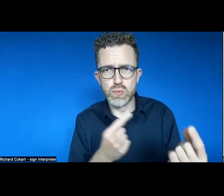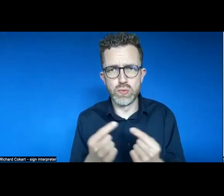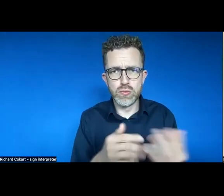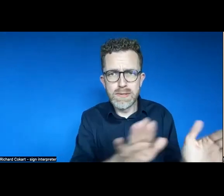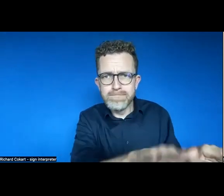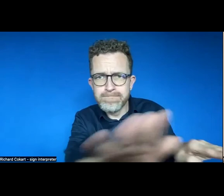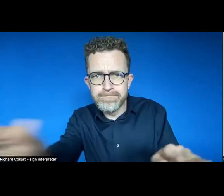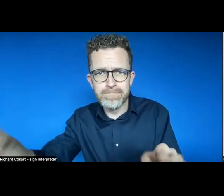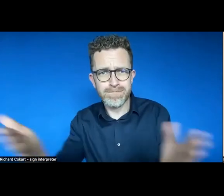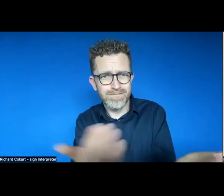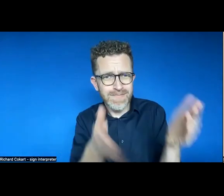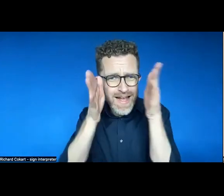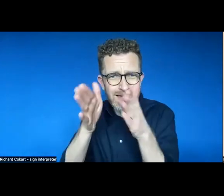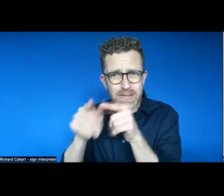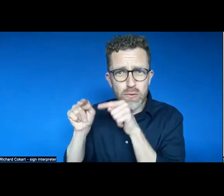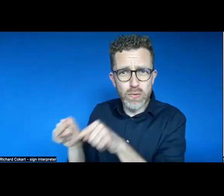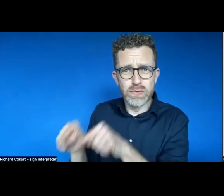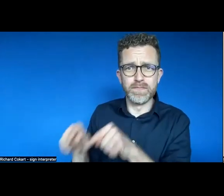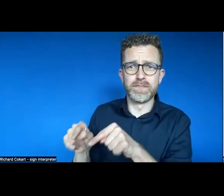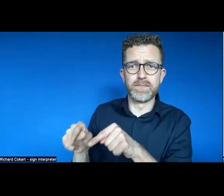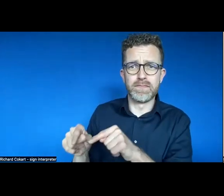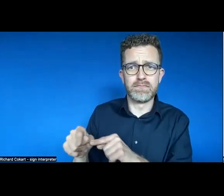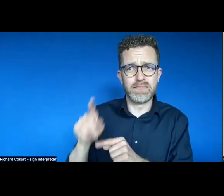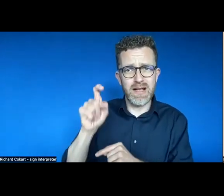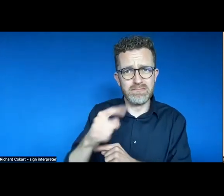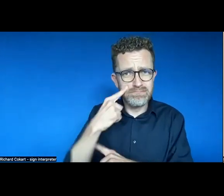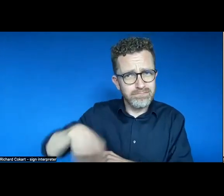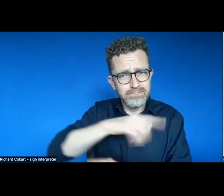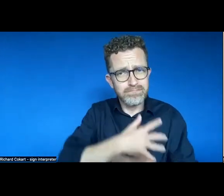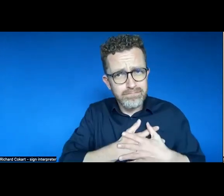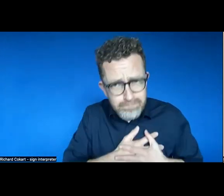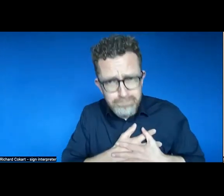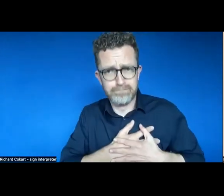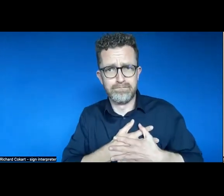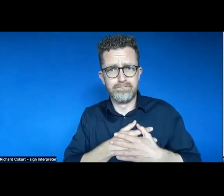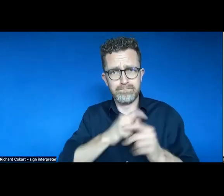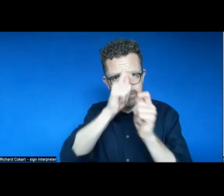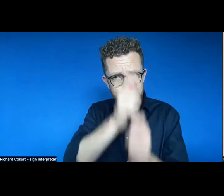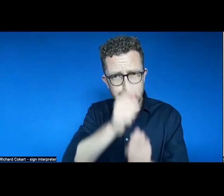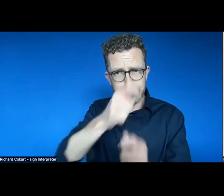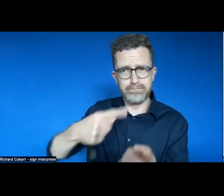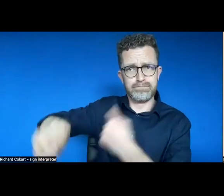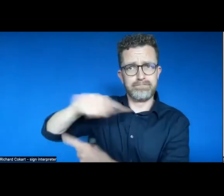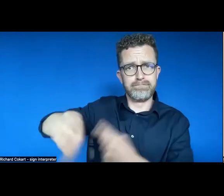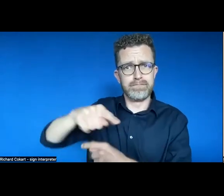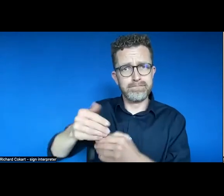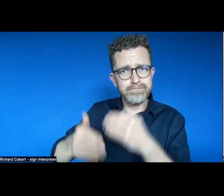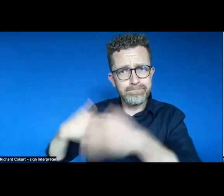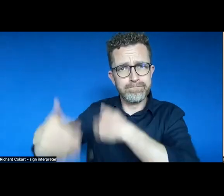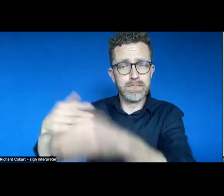either to Mariana or someone else working directly in Ukraine, and that was